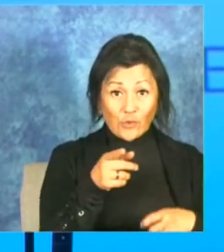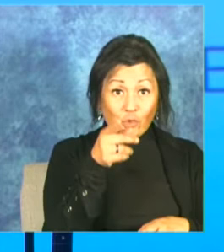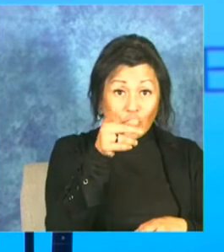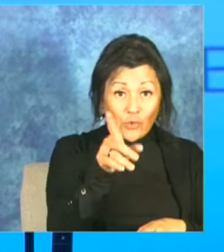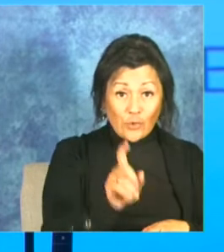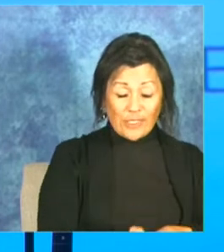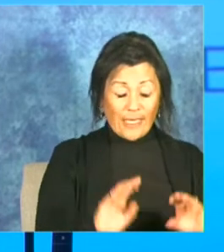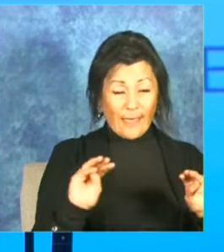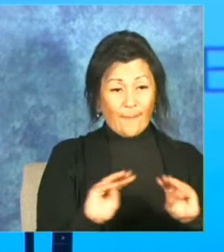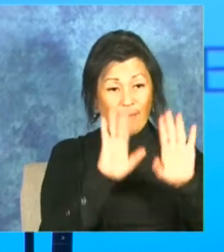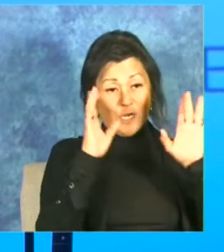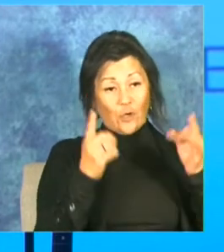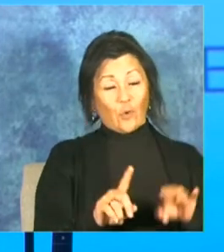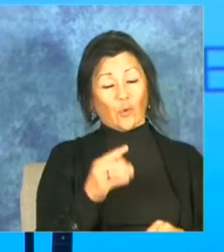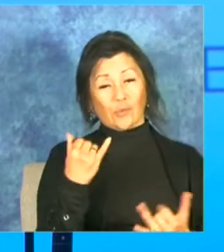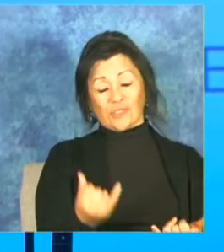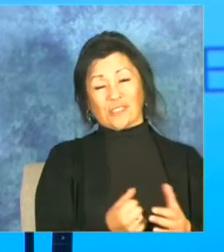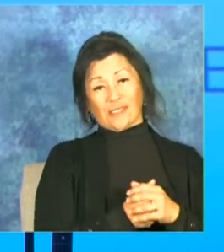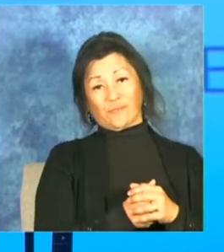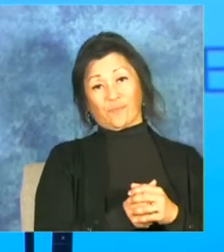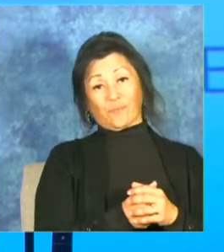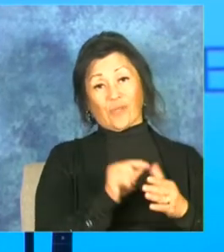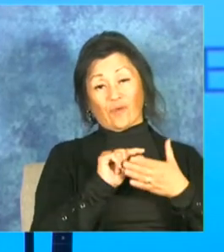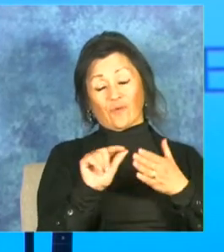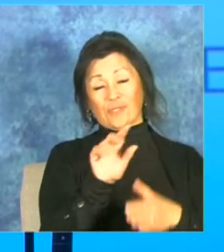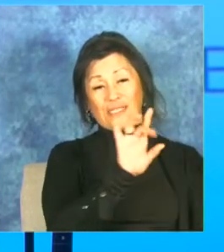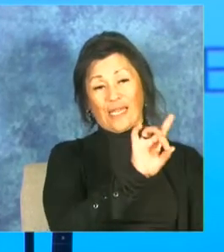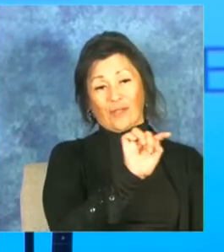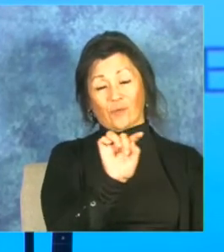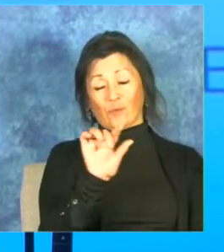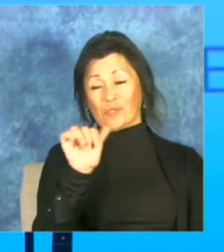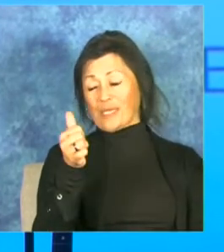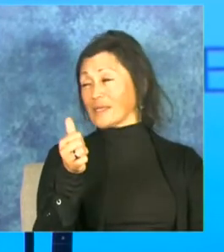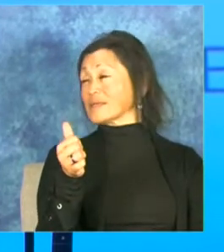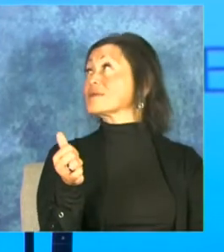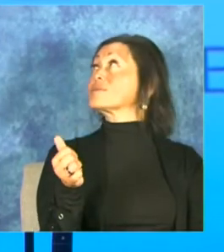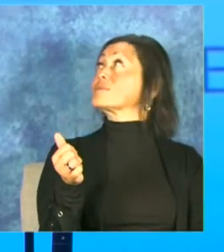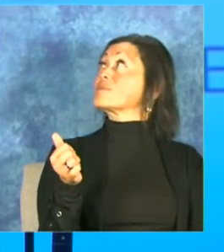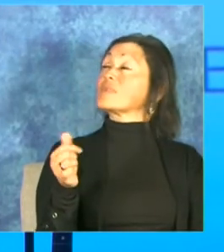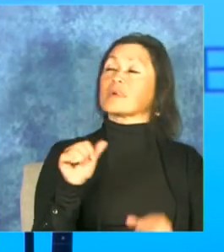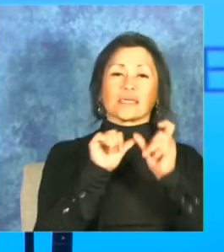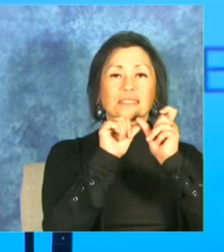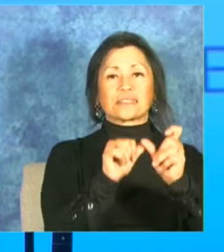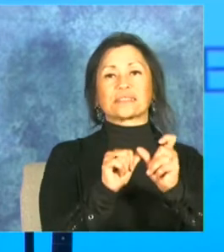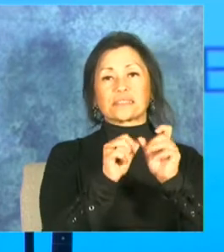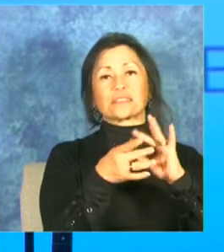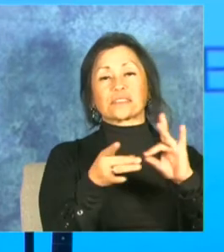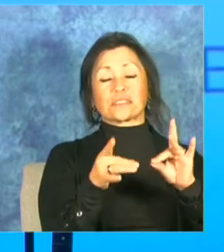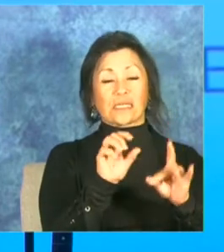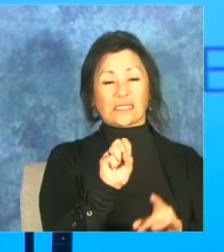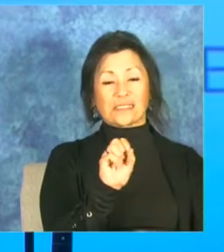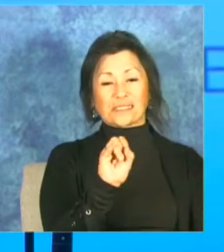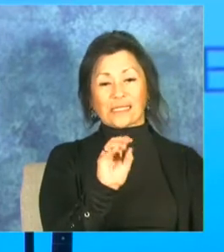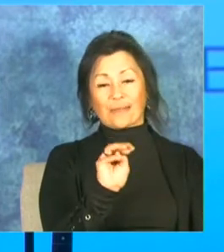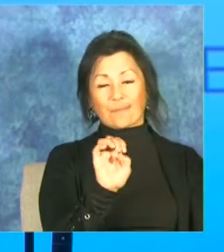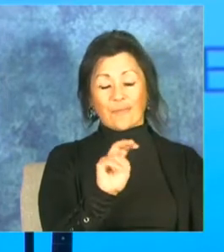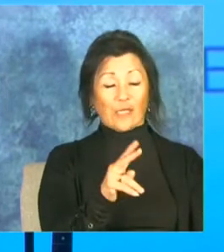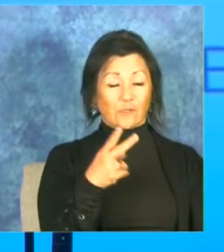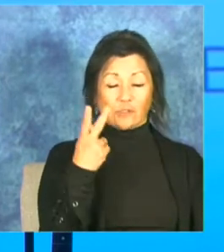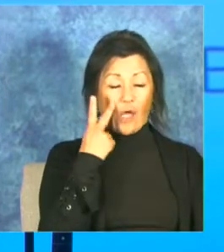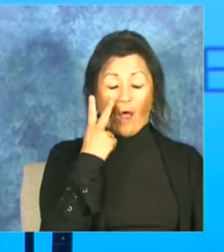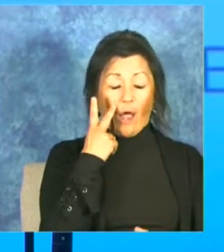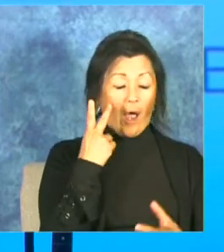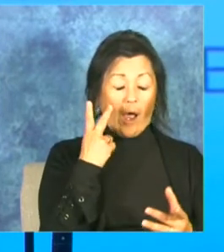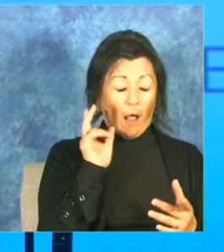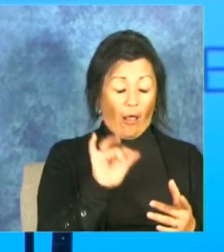the miracle today. In verse 8 through 10a, continuing the story, when Simon Peter saw this, he fell at